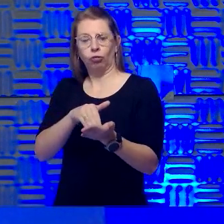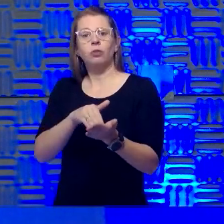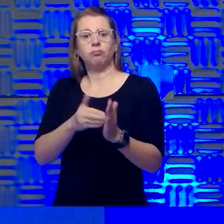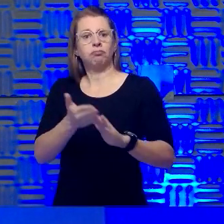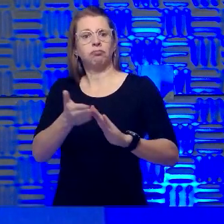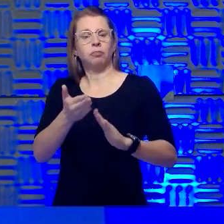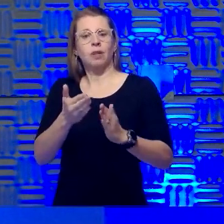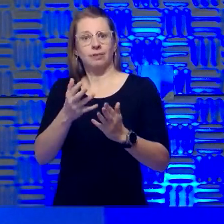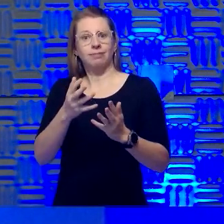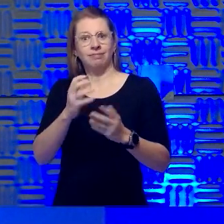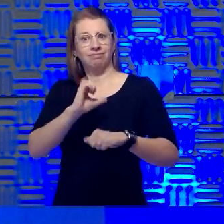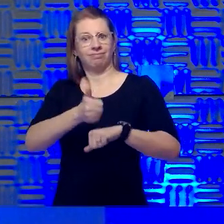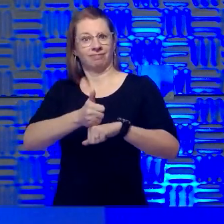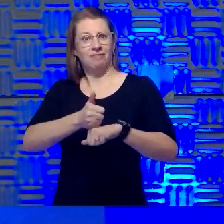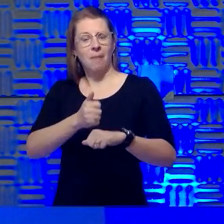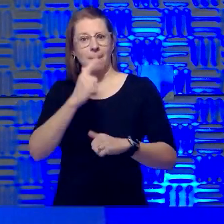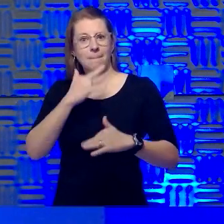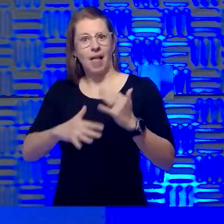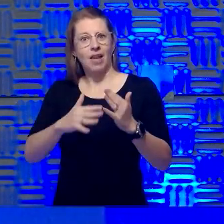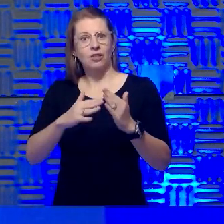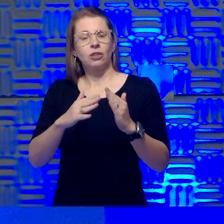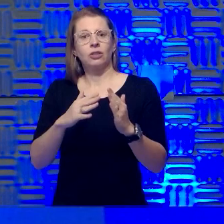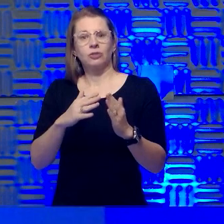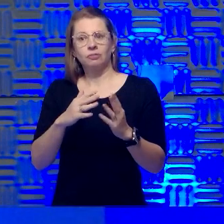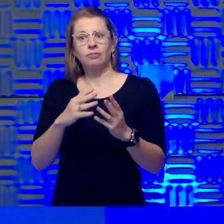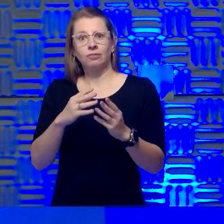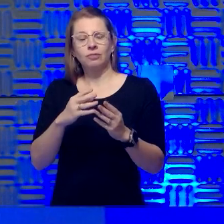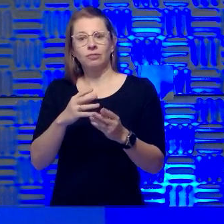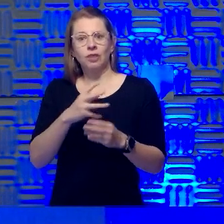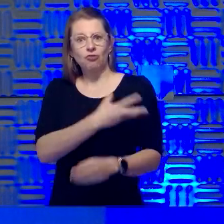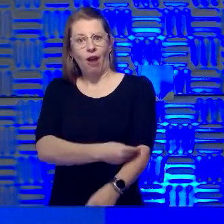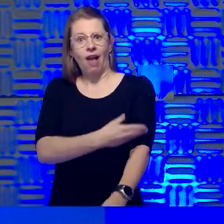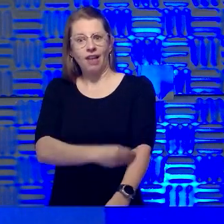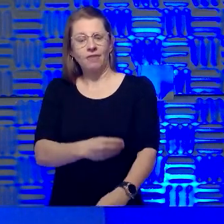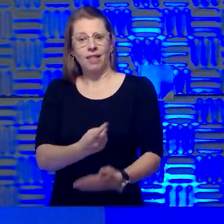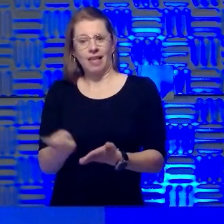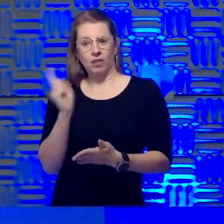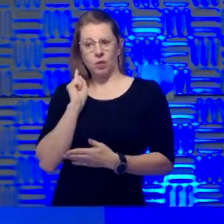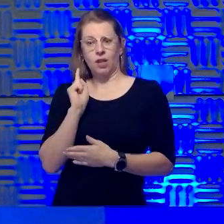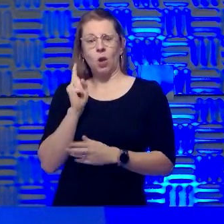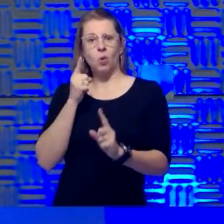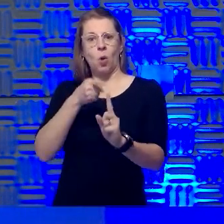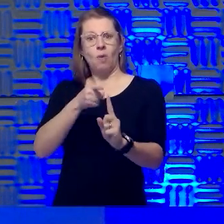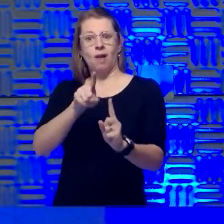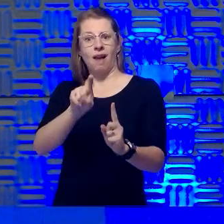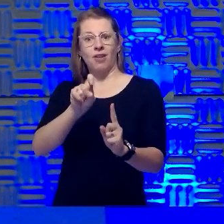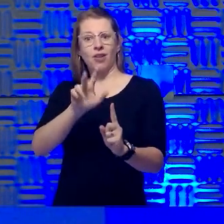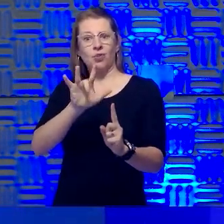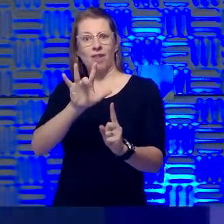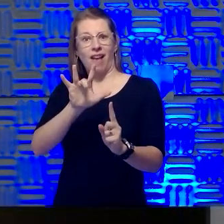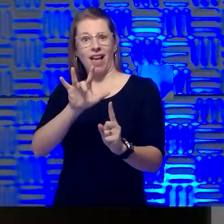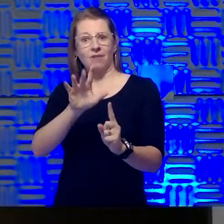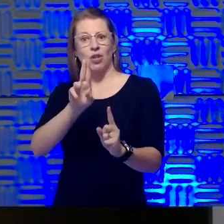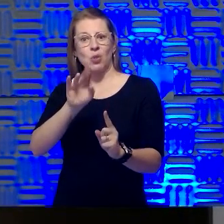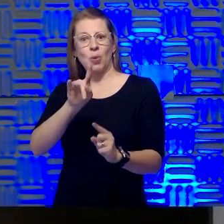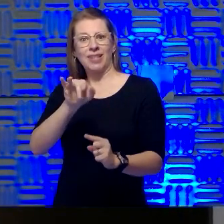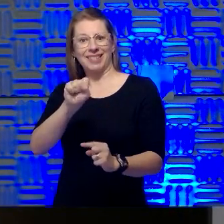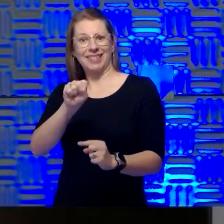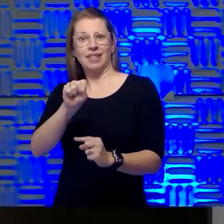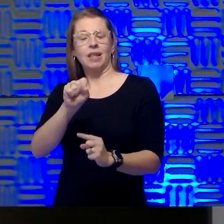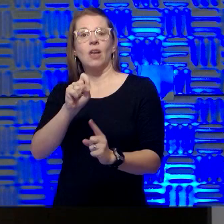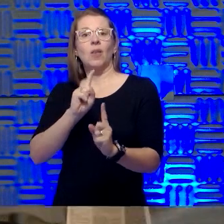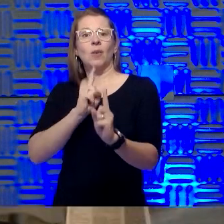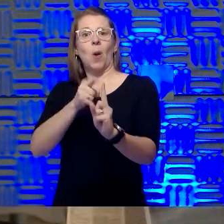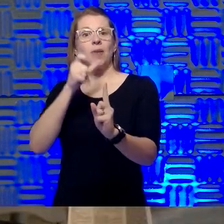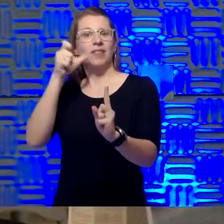it went very well. The goal was 225 units. We actually made it to 266 Yay. units.